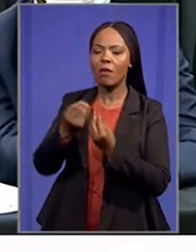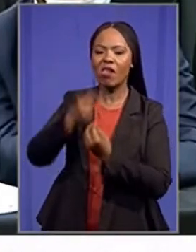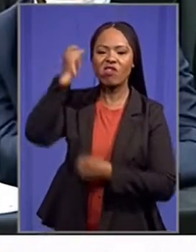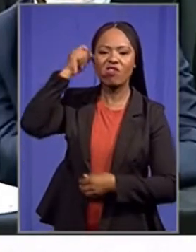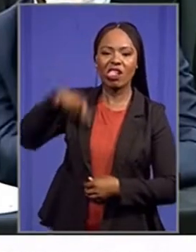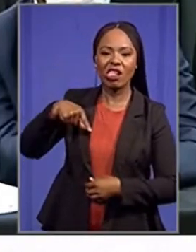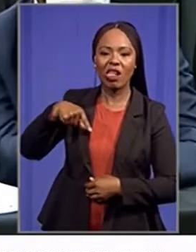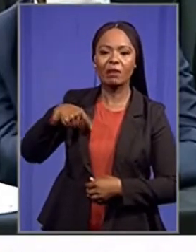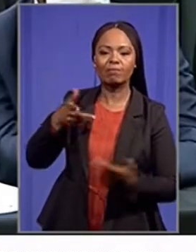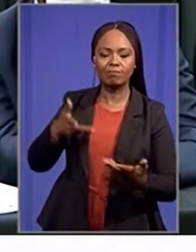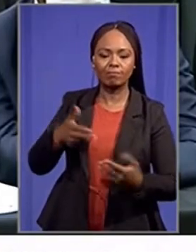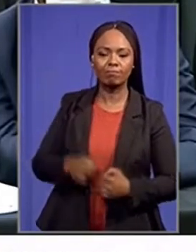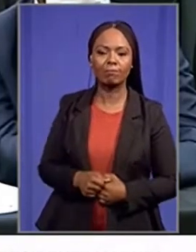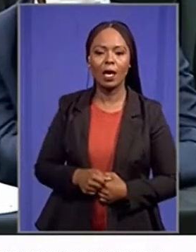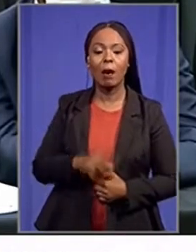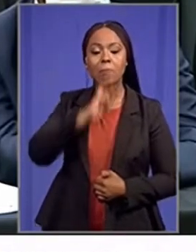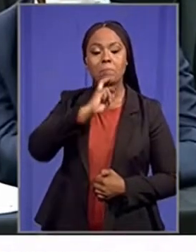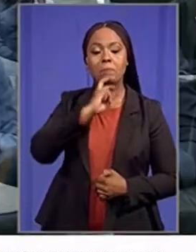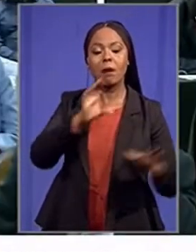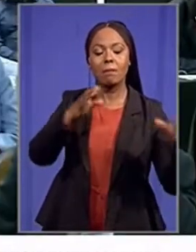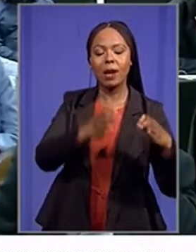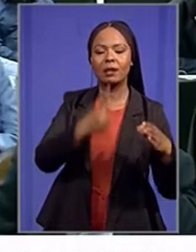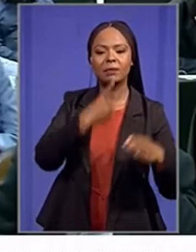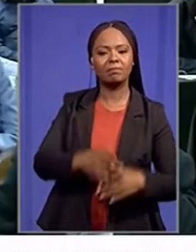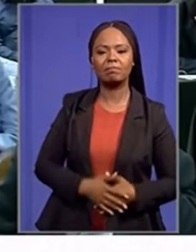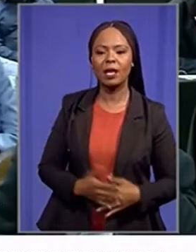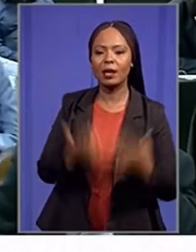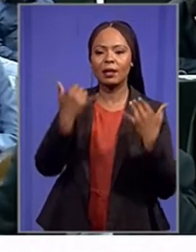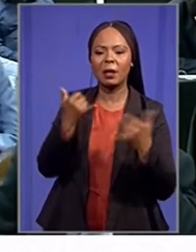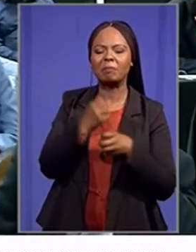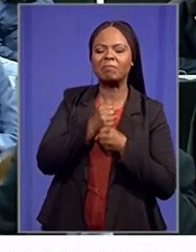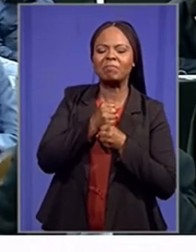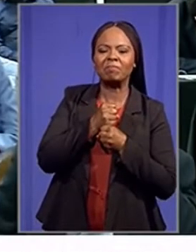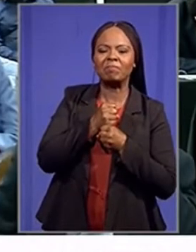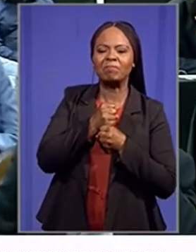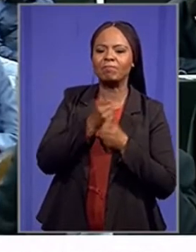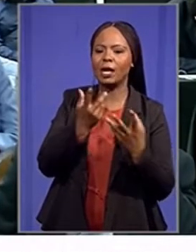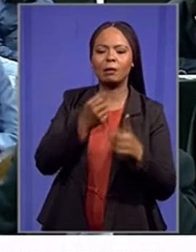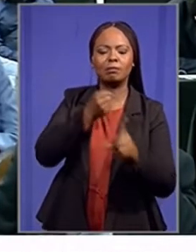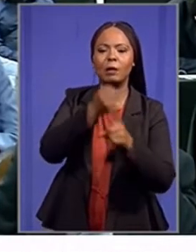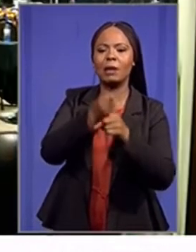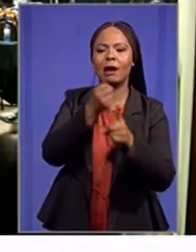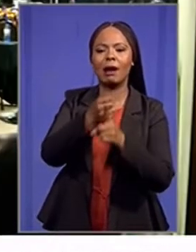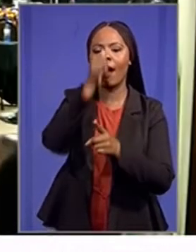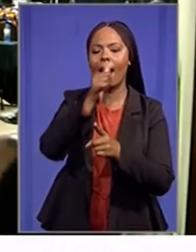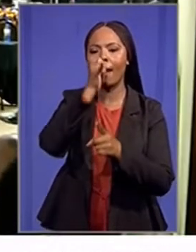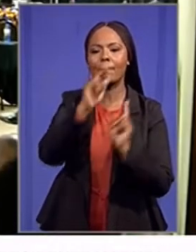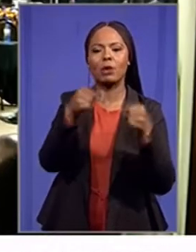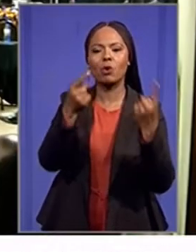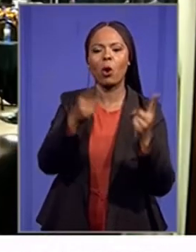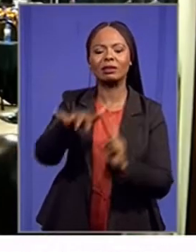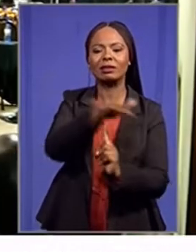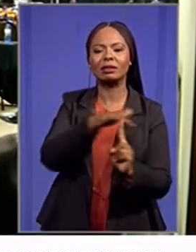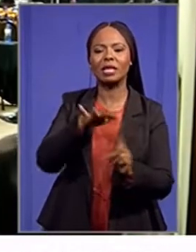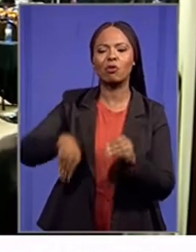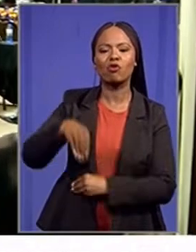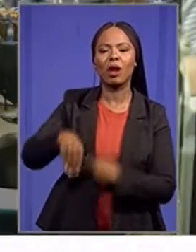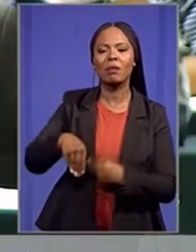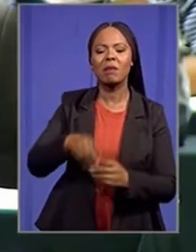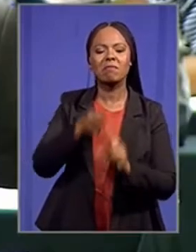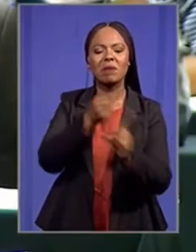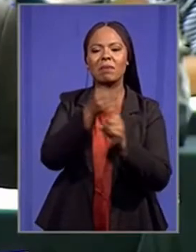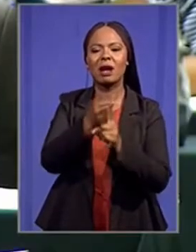dikgorotsheko, magoši a dumela gore ba swere matsogo ka ge ba palelwa ke go lwantšhana le bosenyi ka metseng ya bona. I'm very